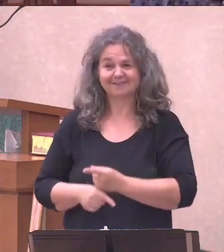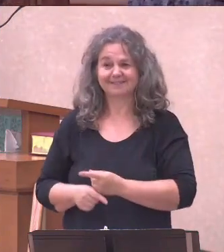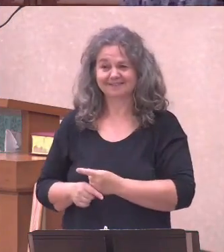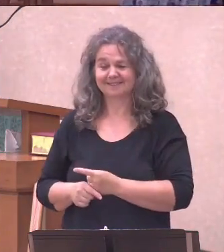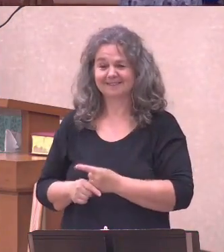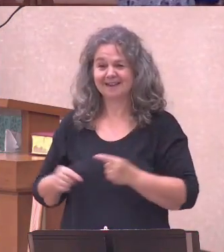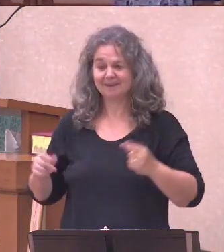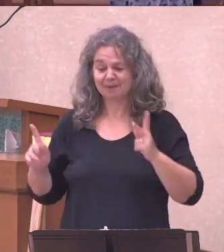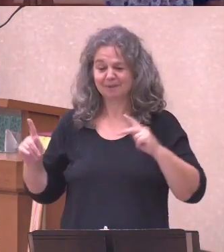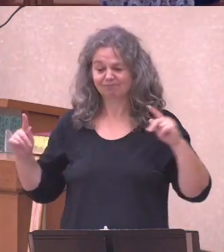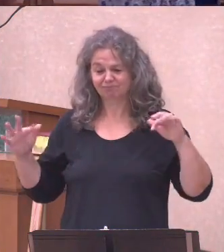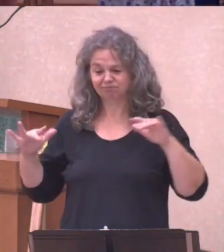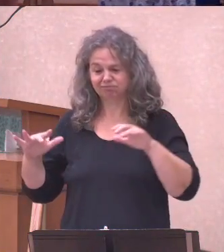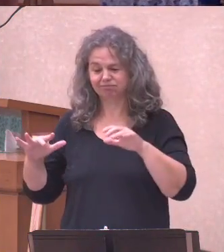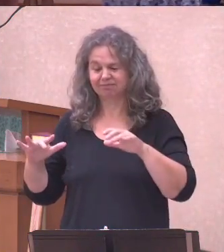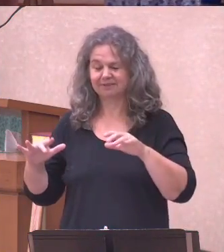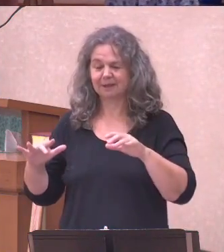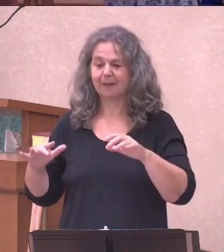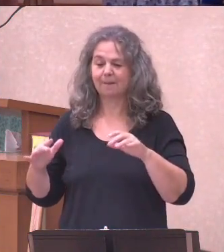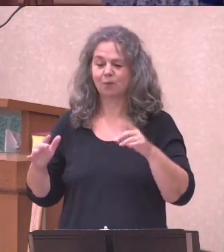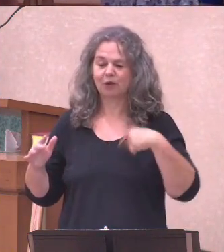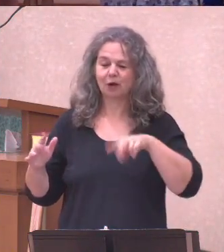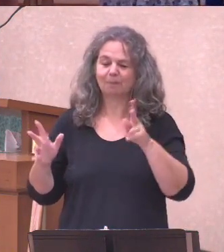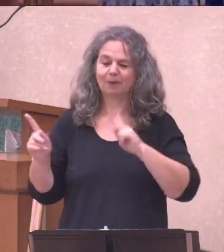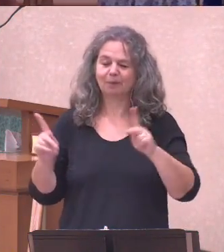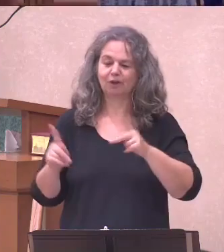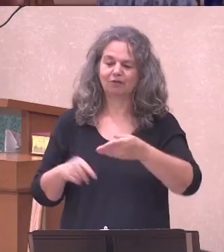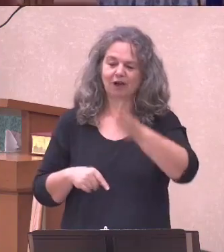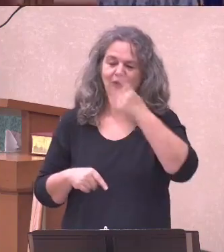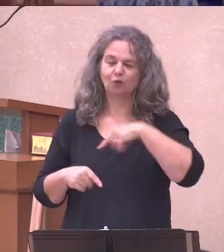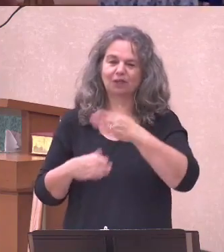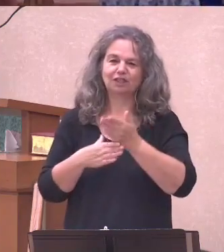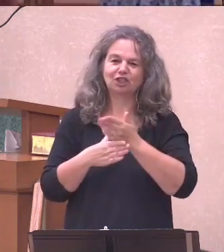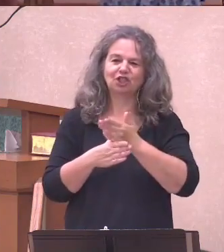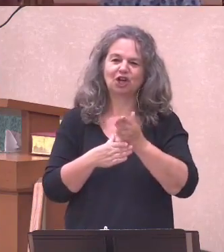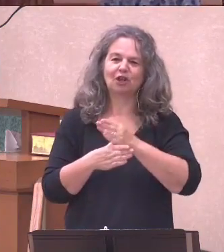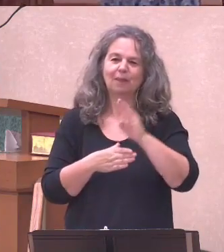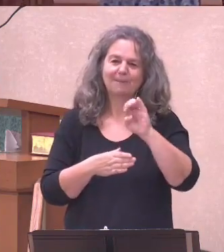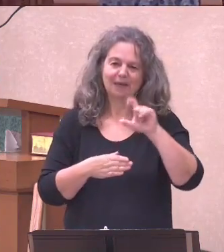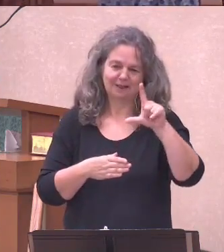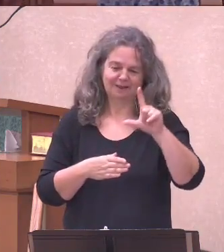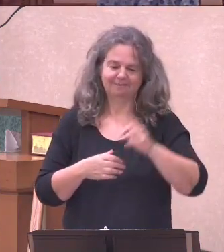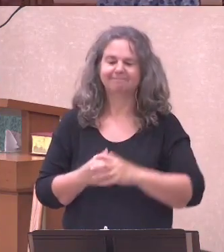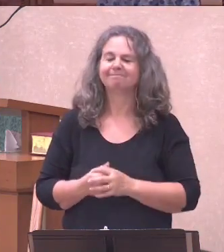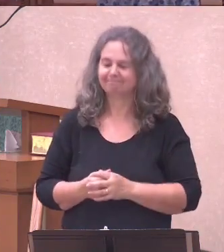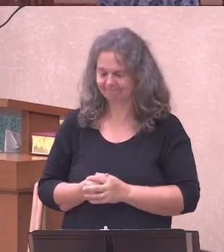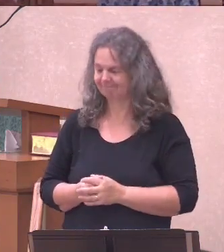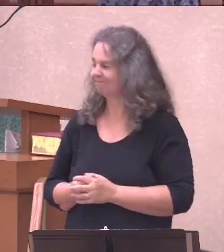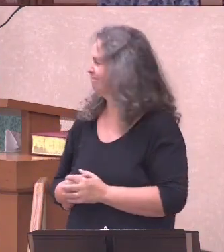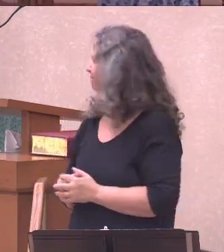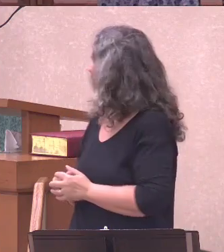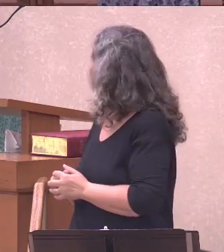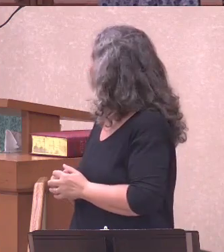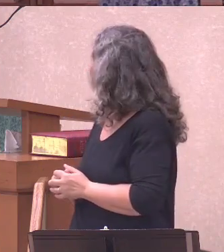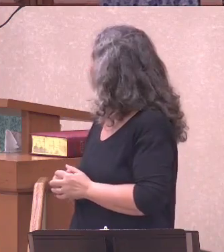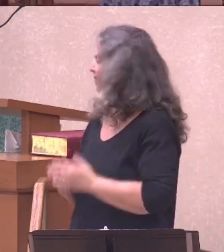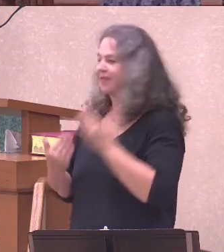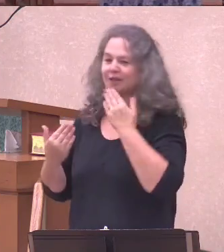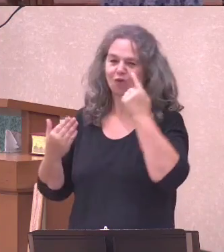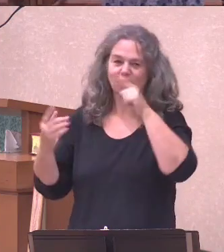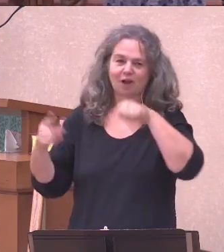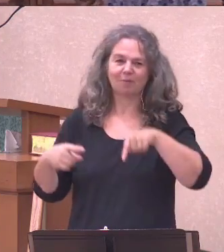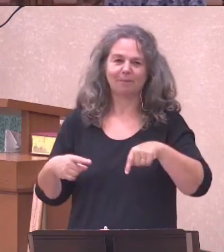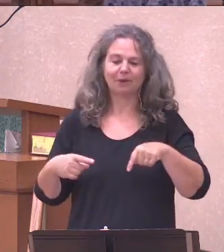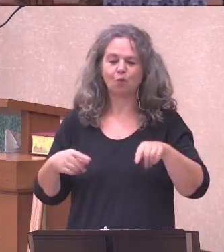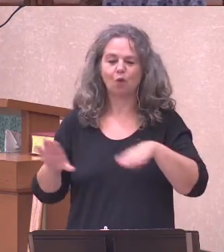We gather around this table as people of God, and we share this meal that Jesus shares with us. So, well, thanks for coming up and